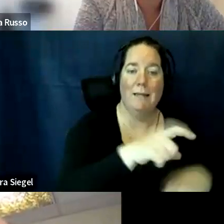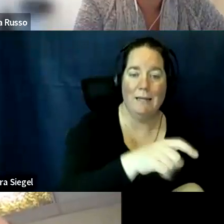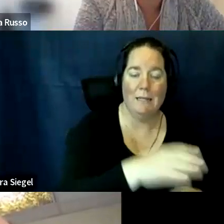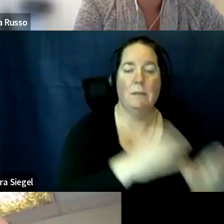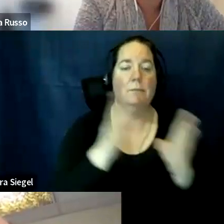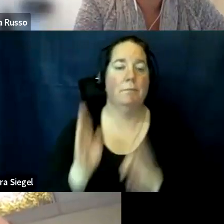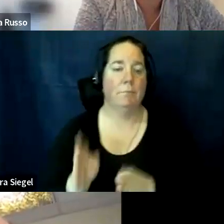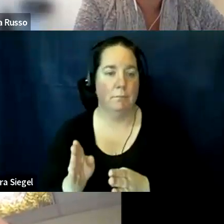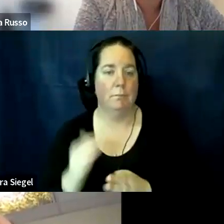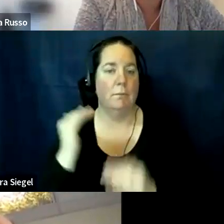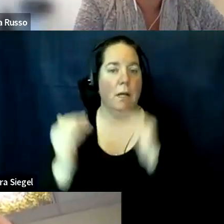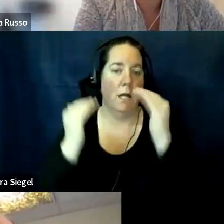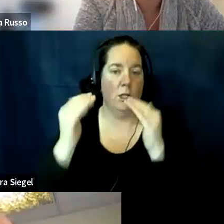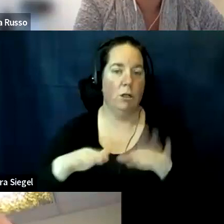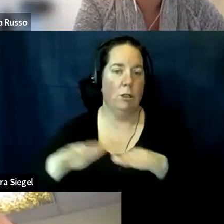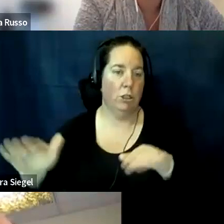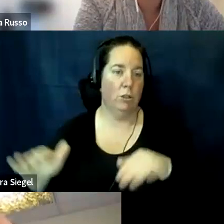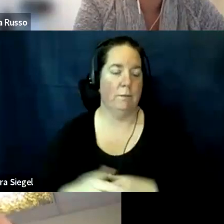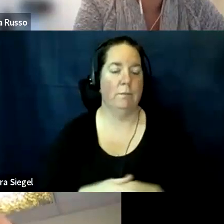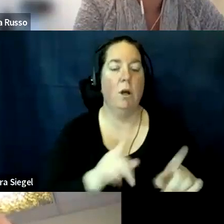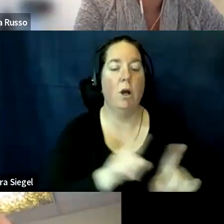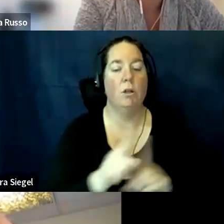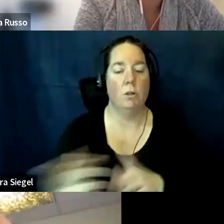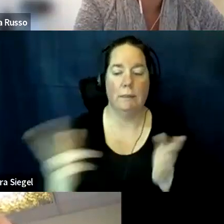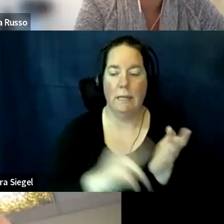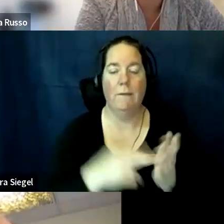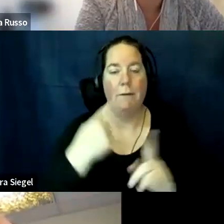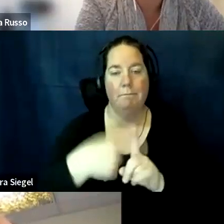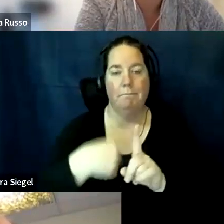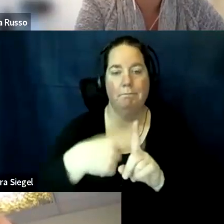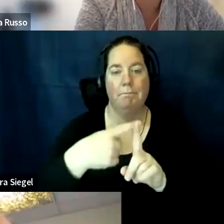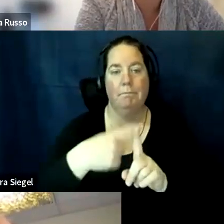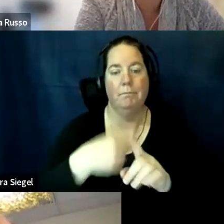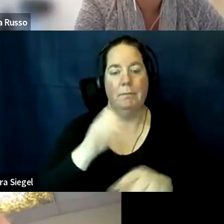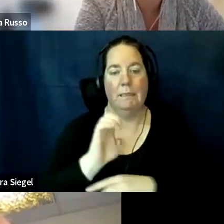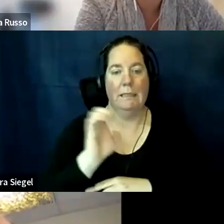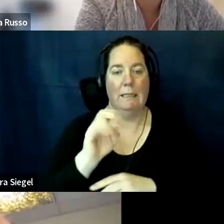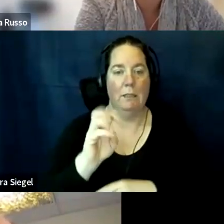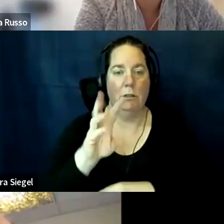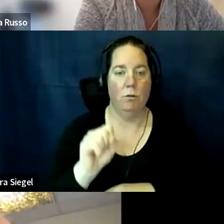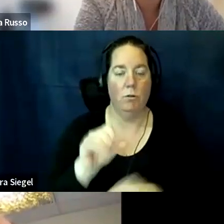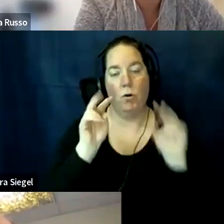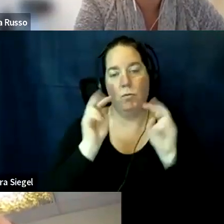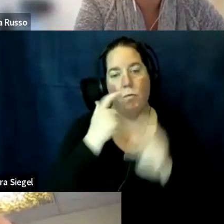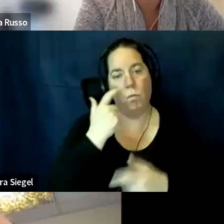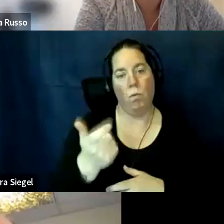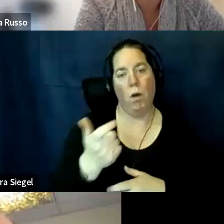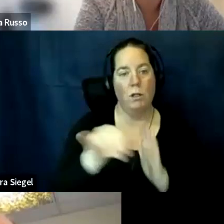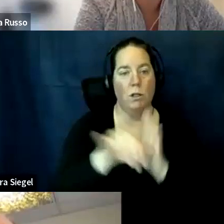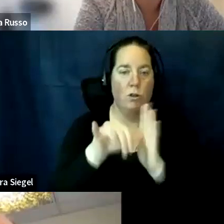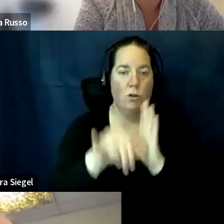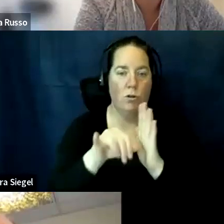those with adult children. You can also sign up for our monthly e-news or check out our YouTube channel where this will